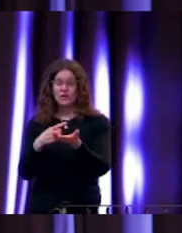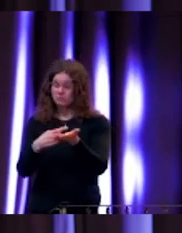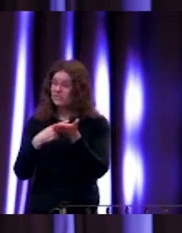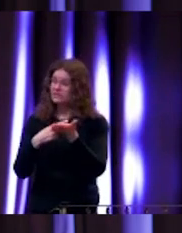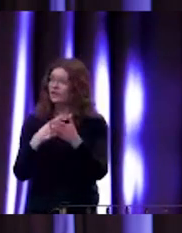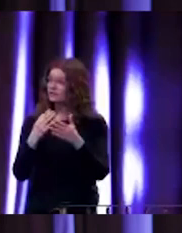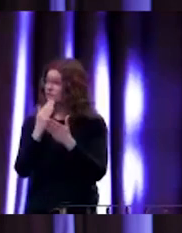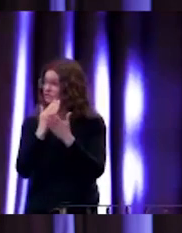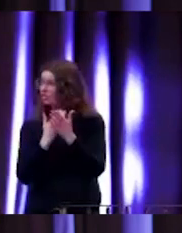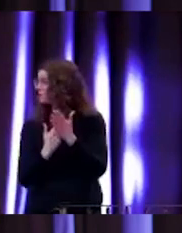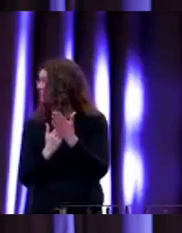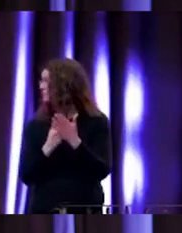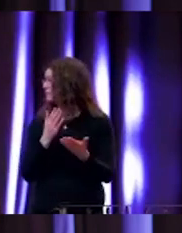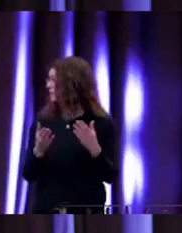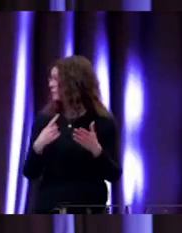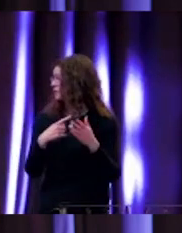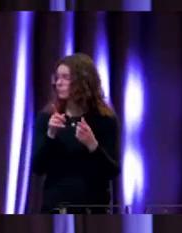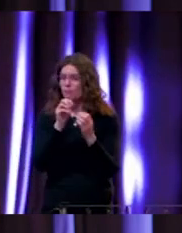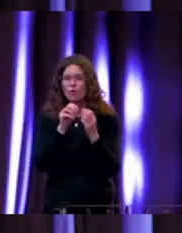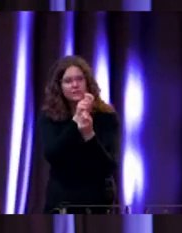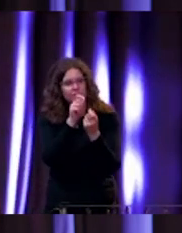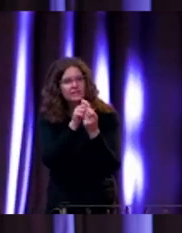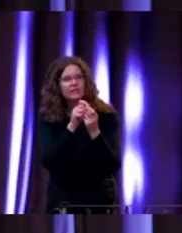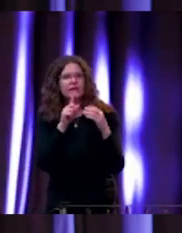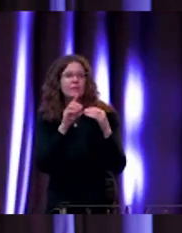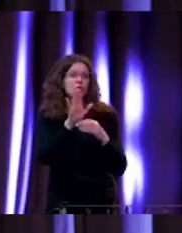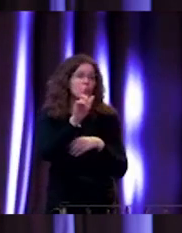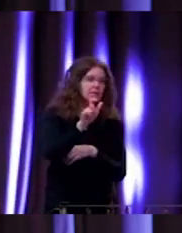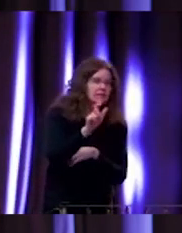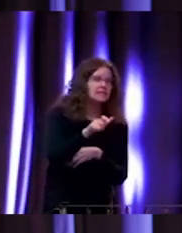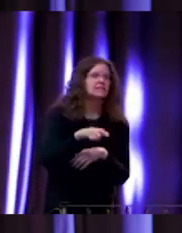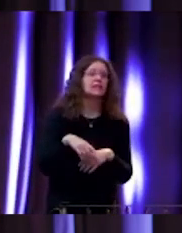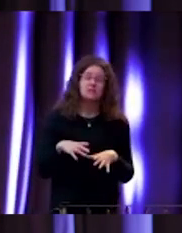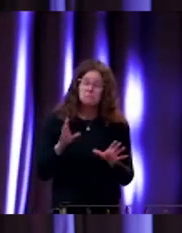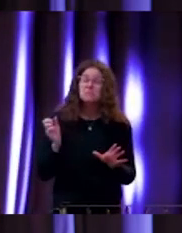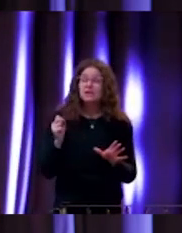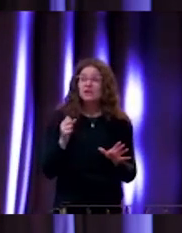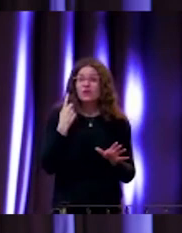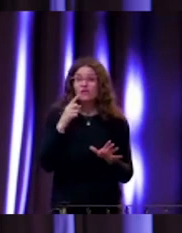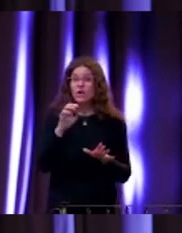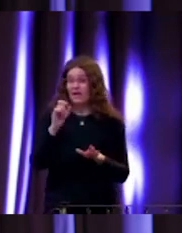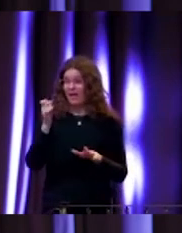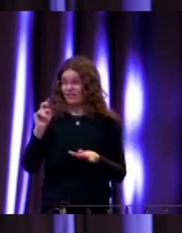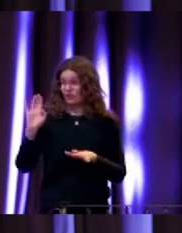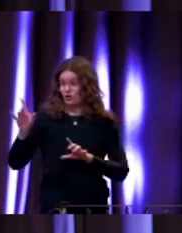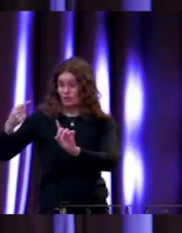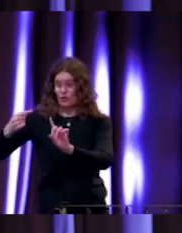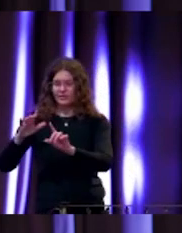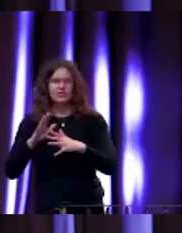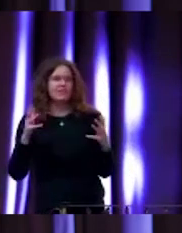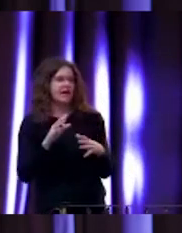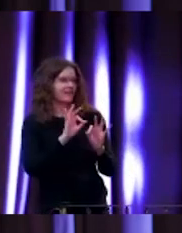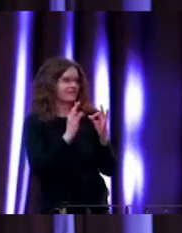conversation maybe to talk a little bit more specifically about what your needs are, because there are, to Ellen's point, there are a lot of